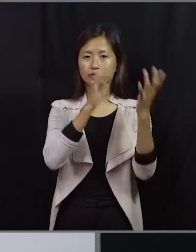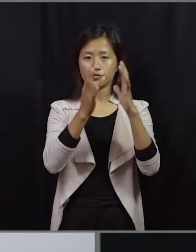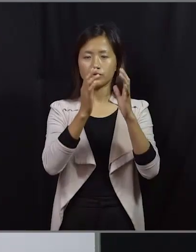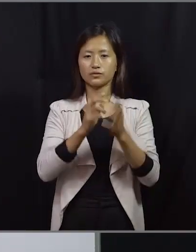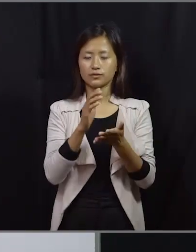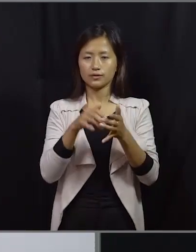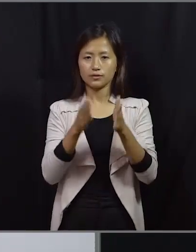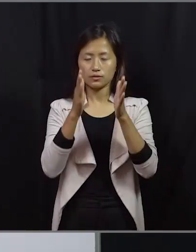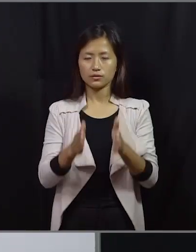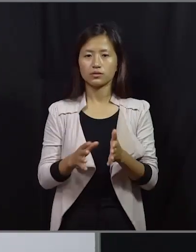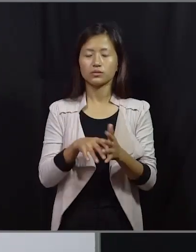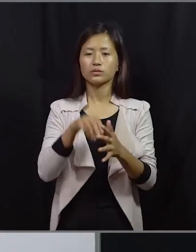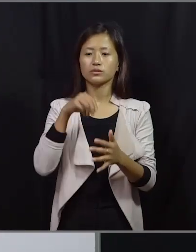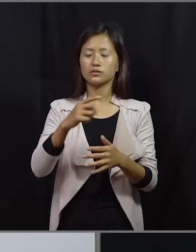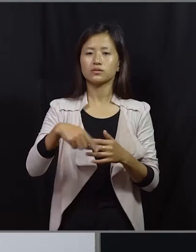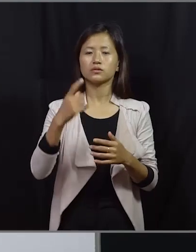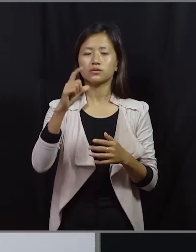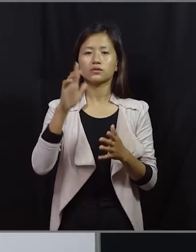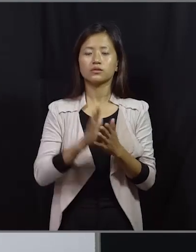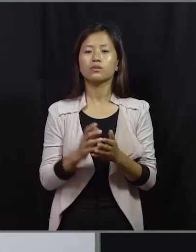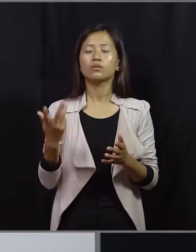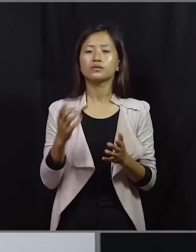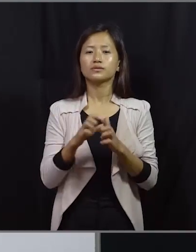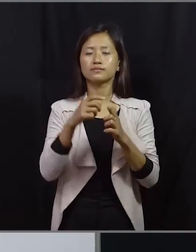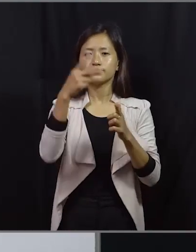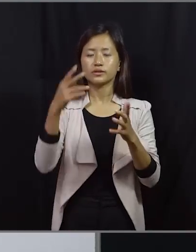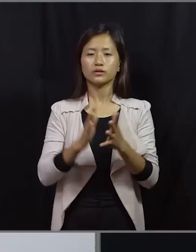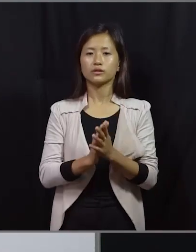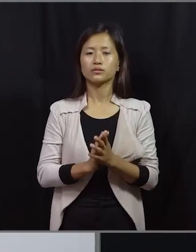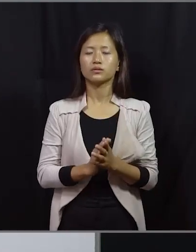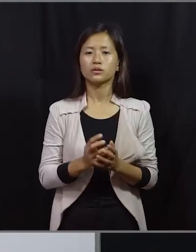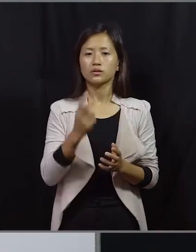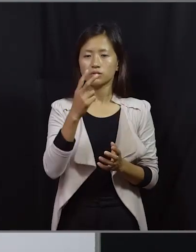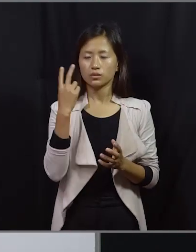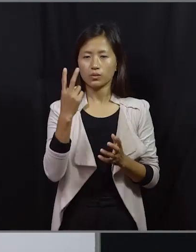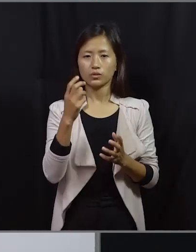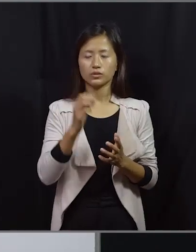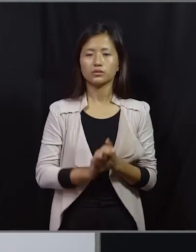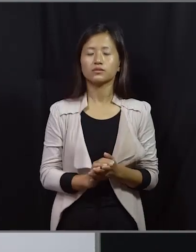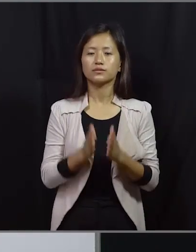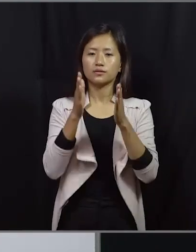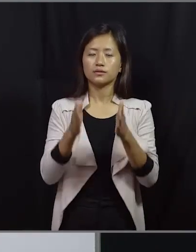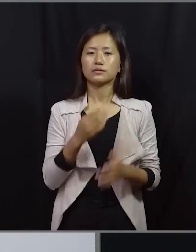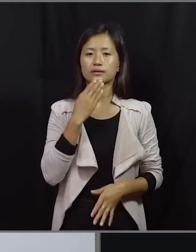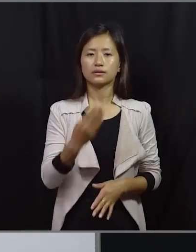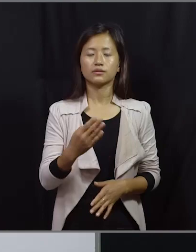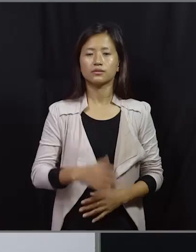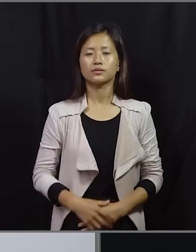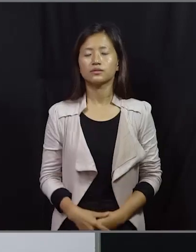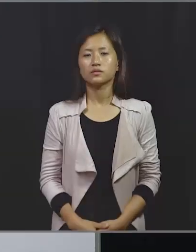the next session, we will be learning what is Venn diagram and the operations on sets. Thank you.